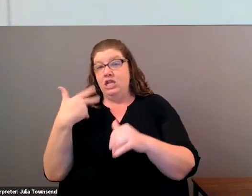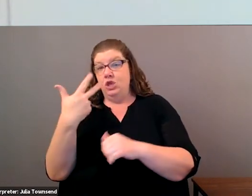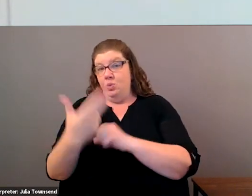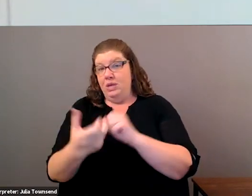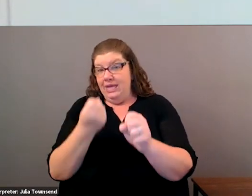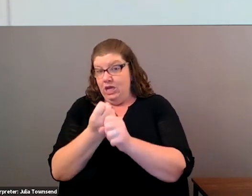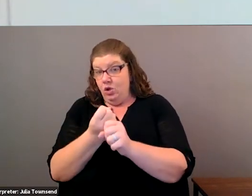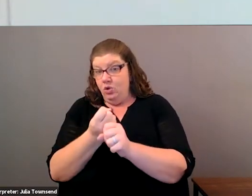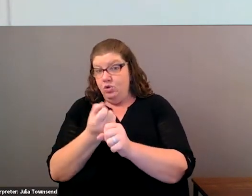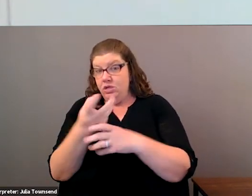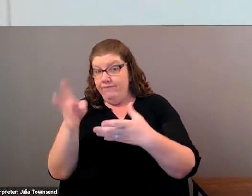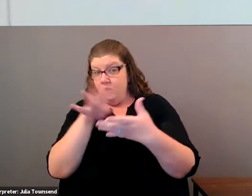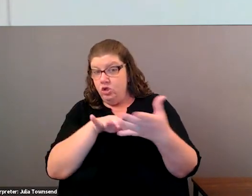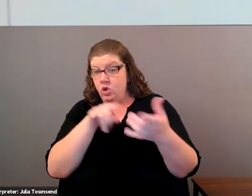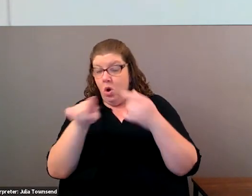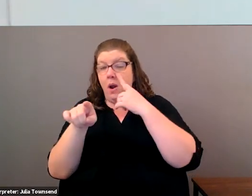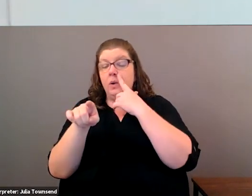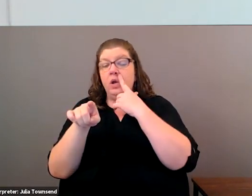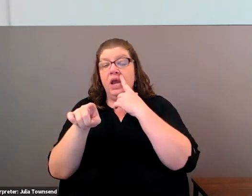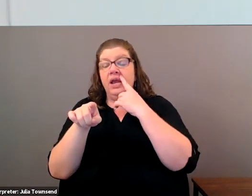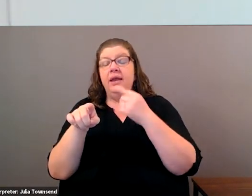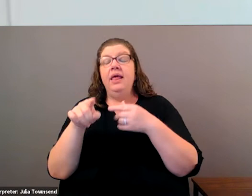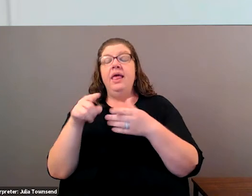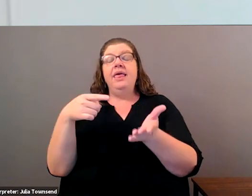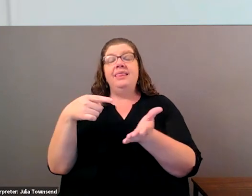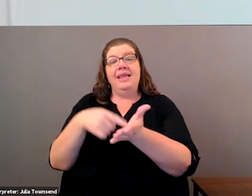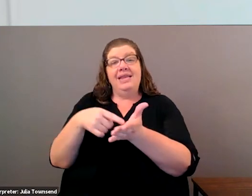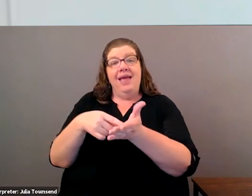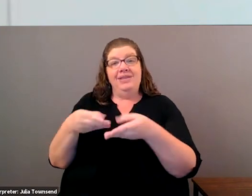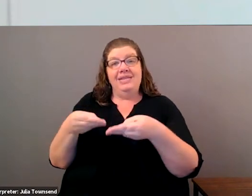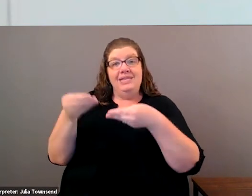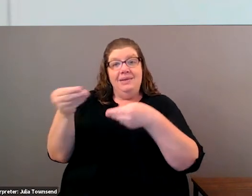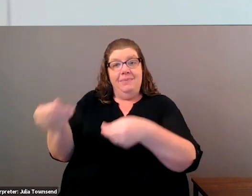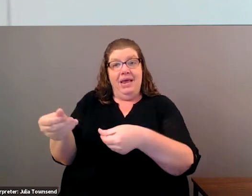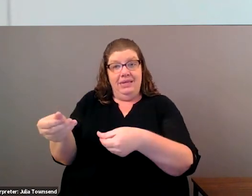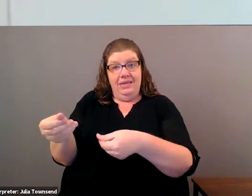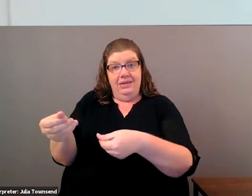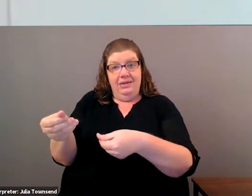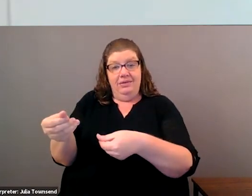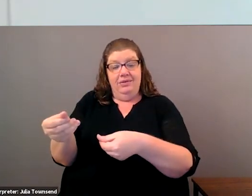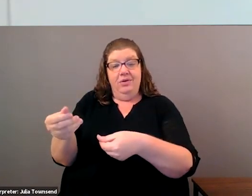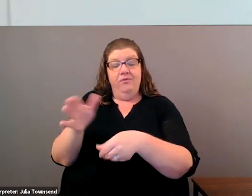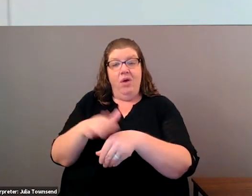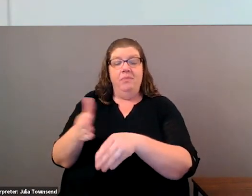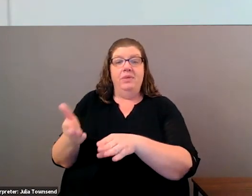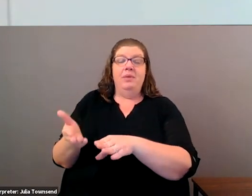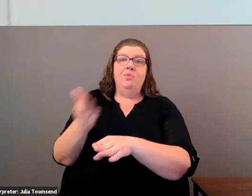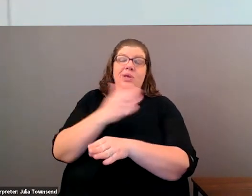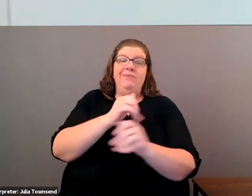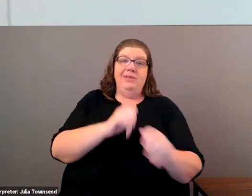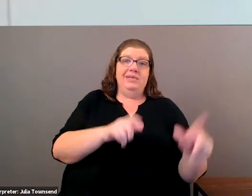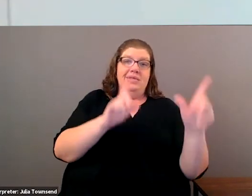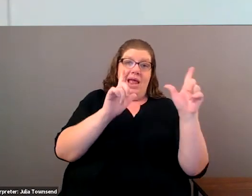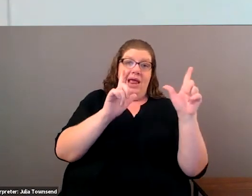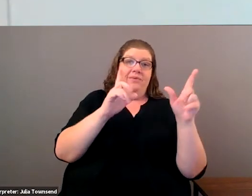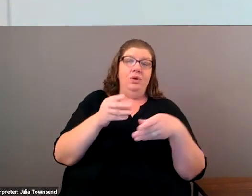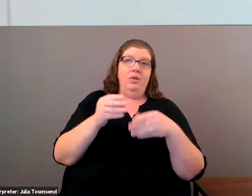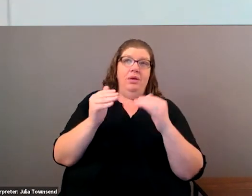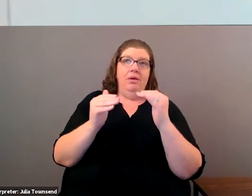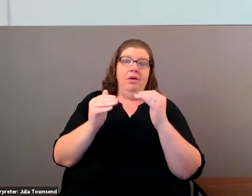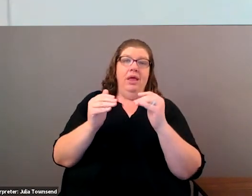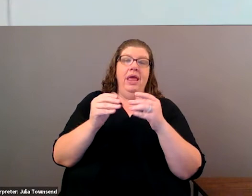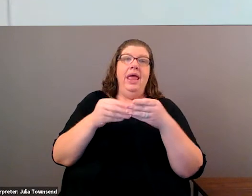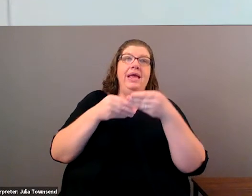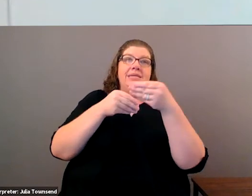chart, the deficit spending, which we saw on the previous slide where the expenditures are greater than the